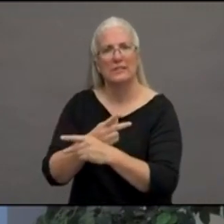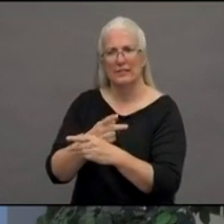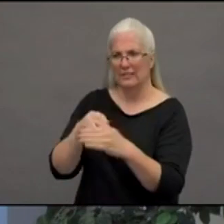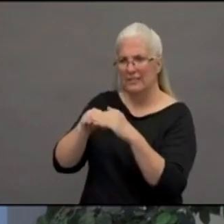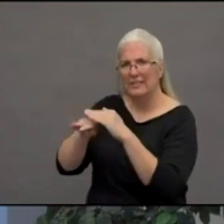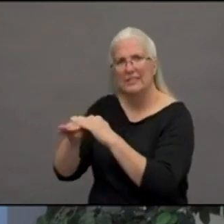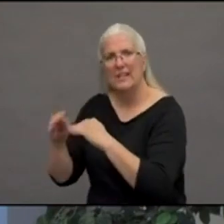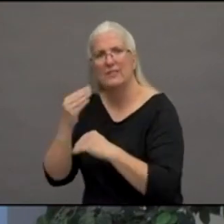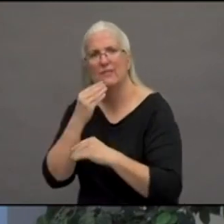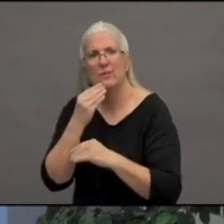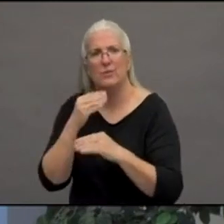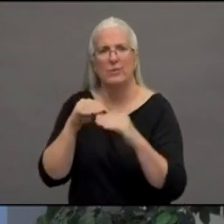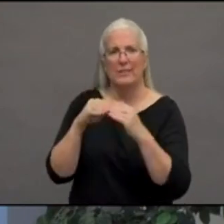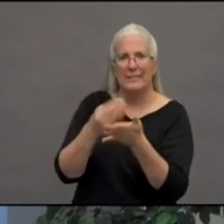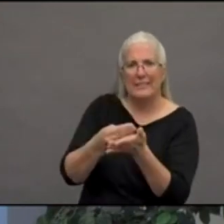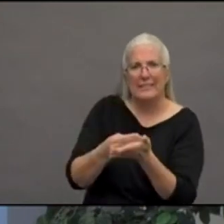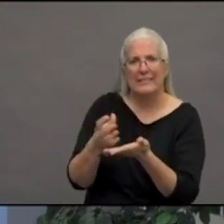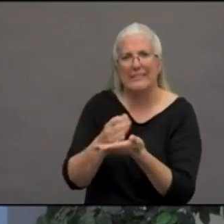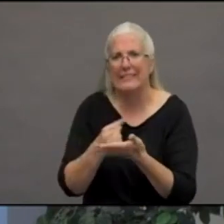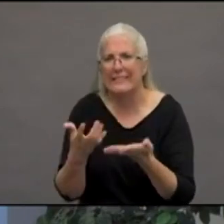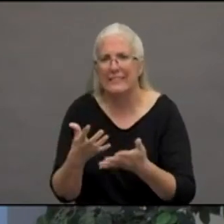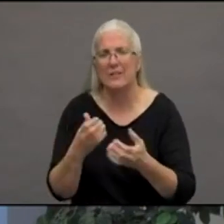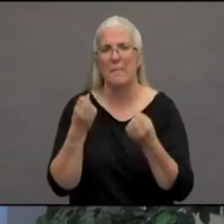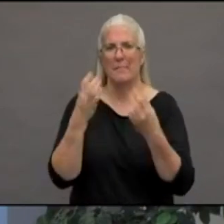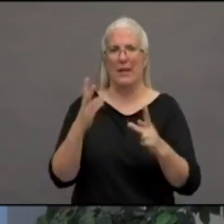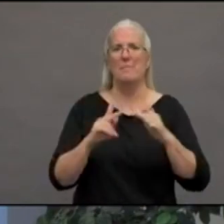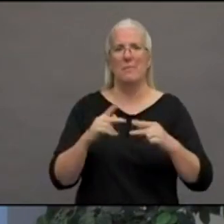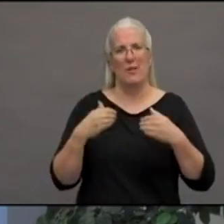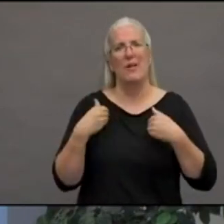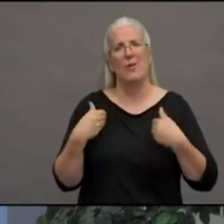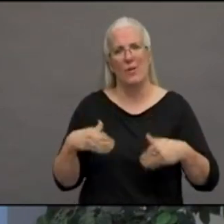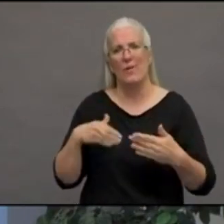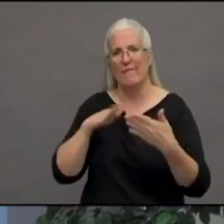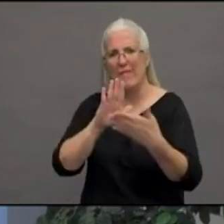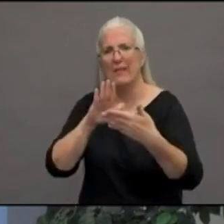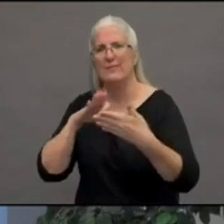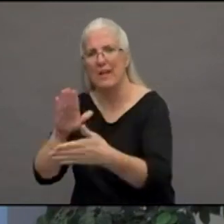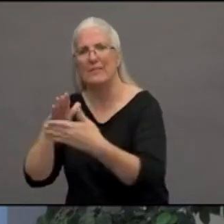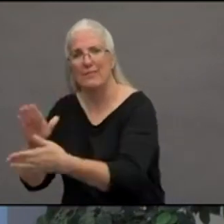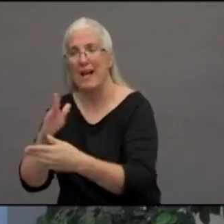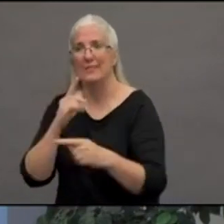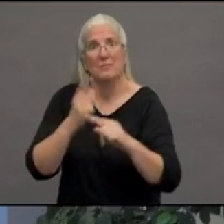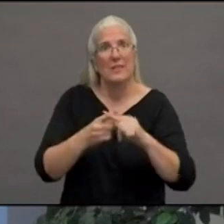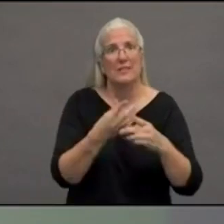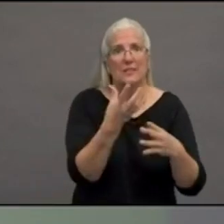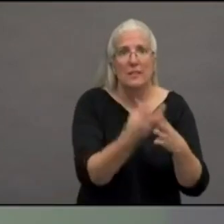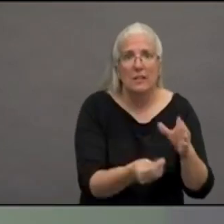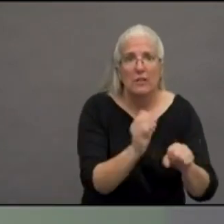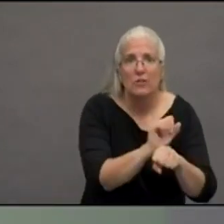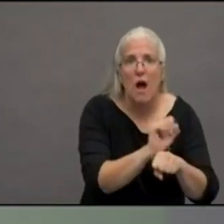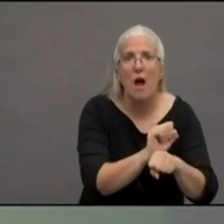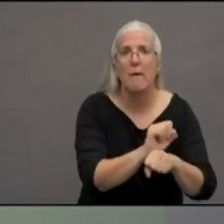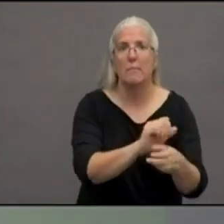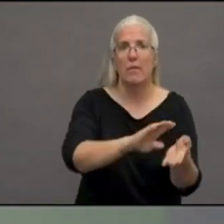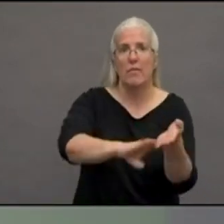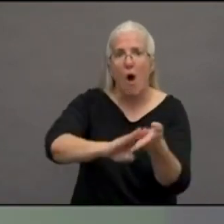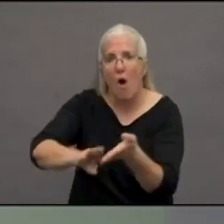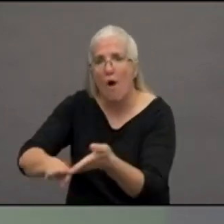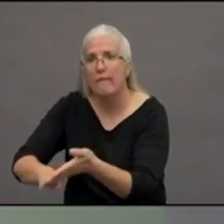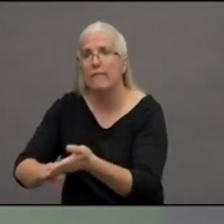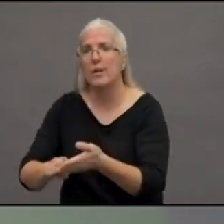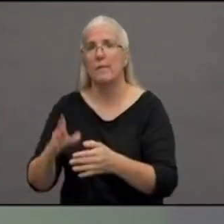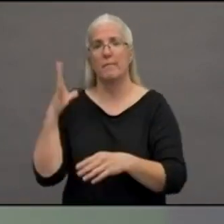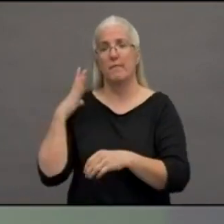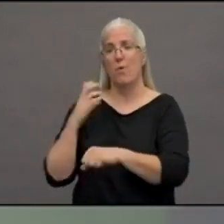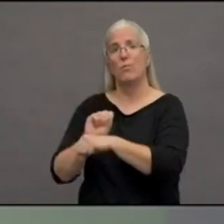whole bunch of people that are now newly unemployed. So lots of folks had jobs, full-time jobs or even part-time jobs. Now their hours have